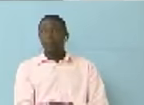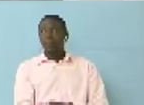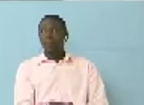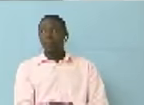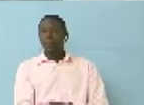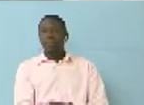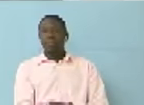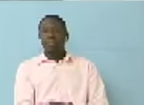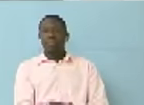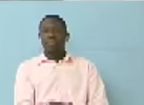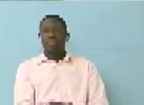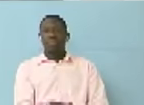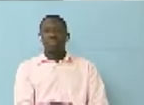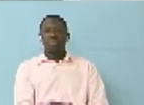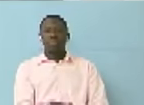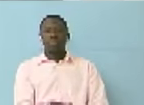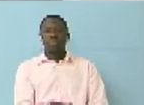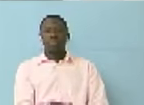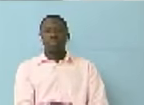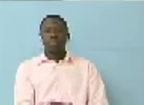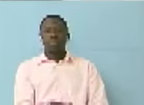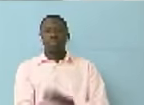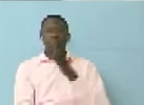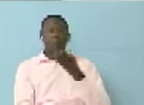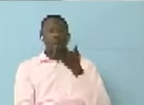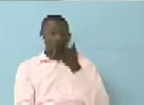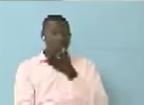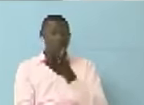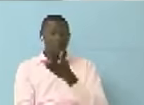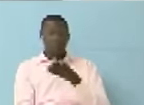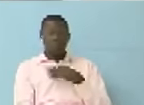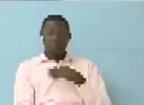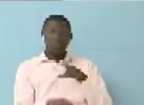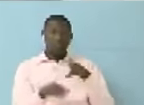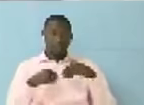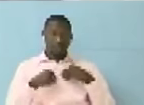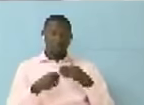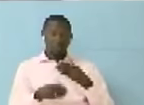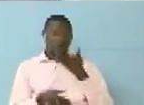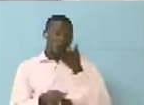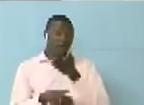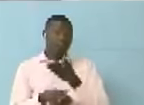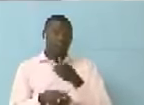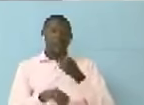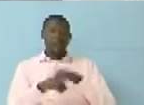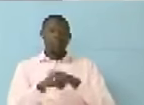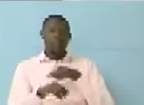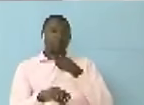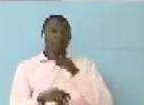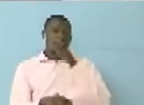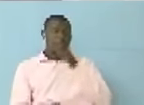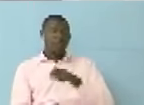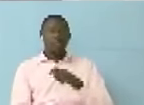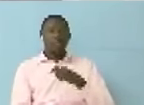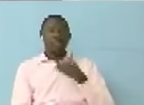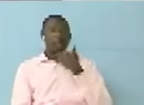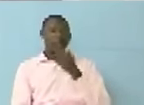Were you present? You accept, therefore, that you are present during his